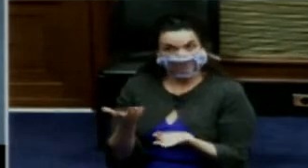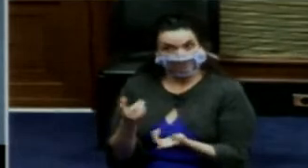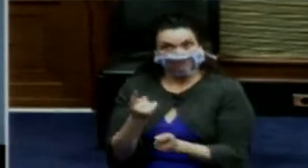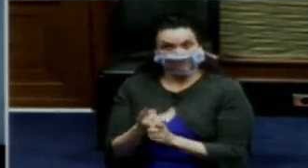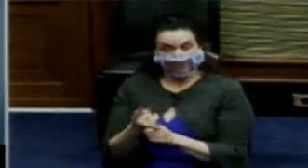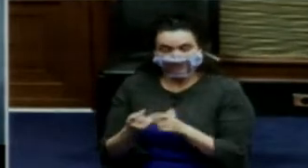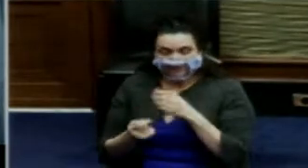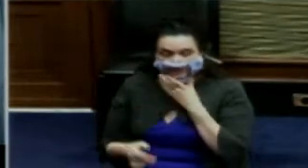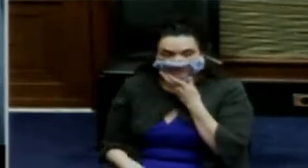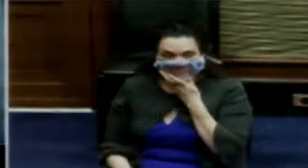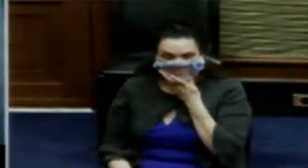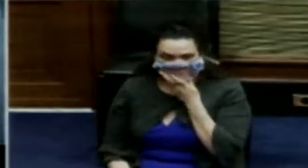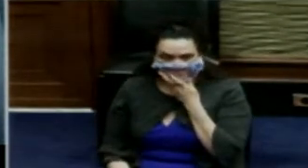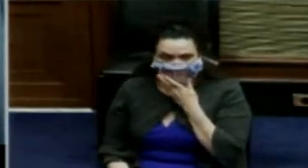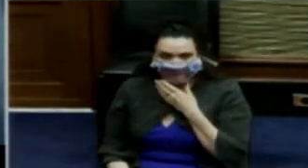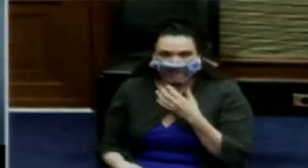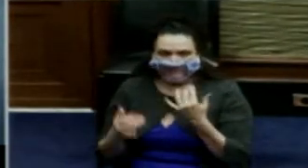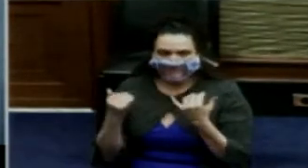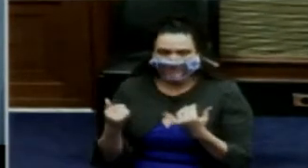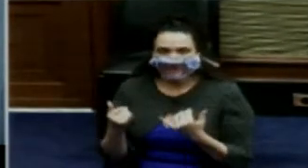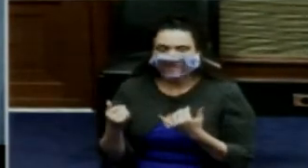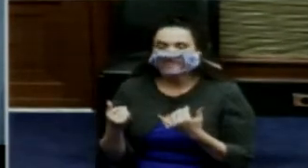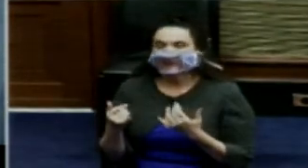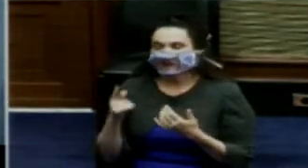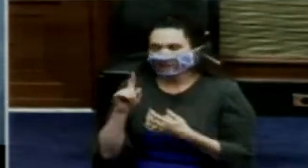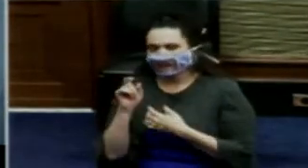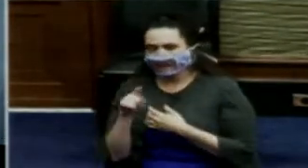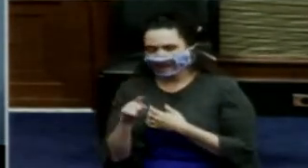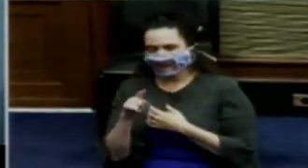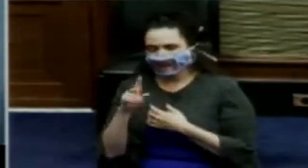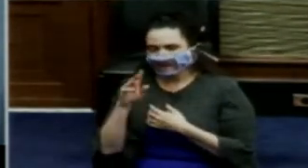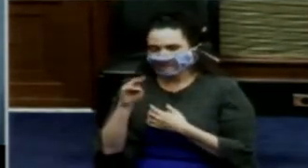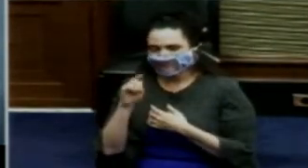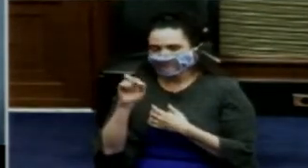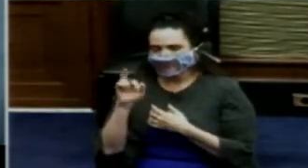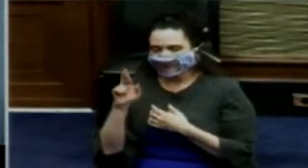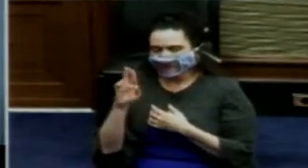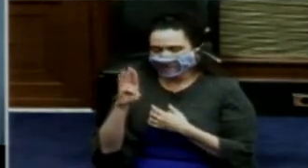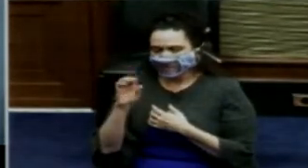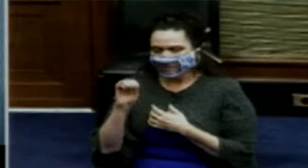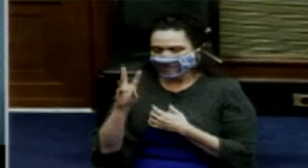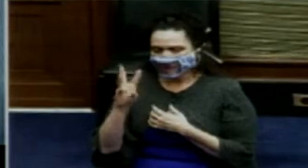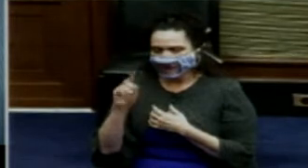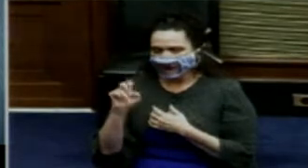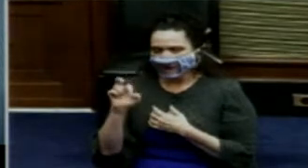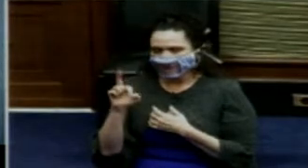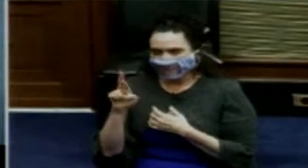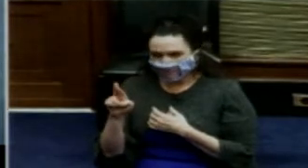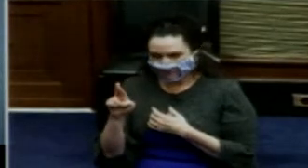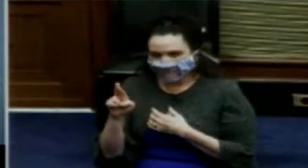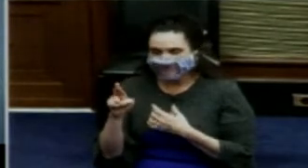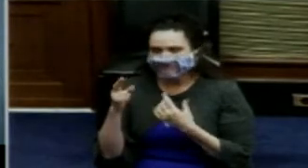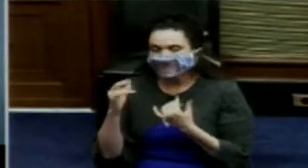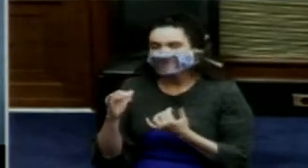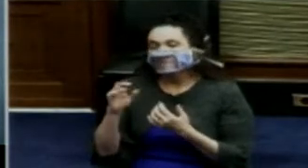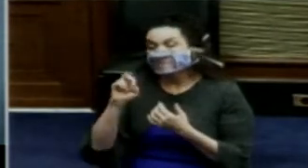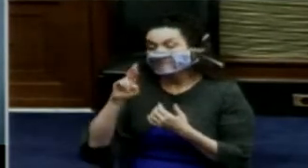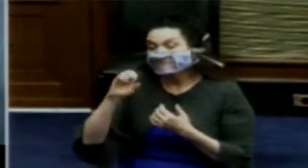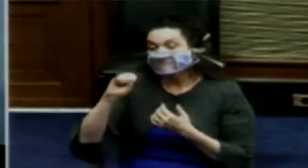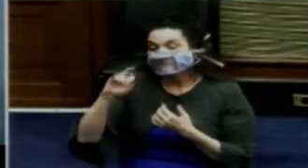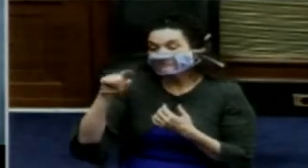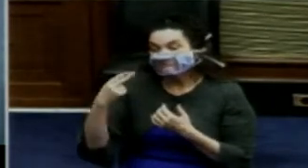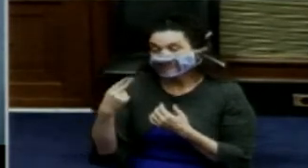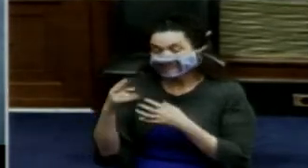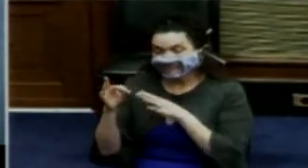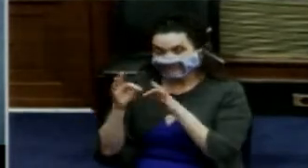Now, turning to Mayor Bowser, Mr. Smith just outlined some of the founders' intention for the federal district. Do you agree